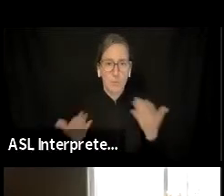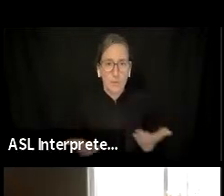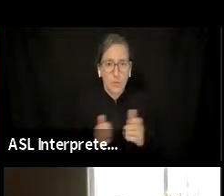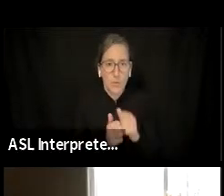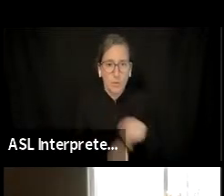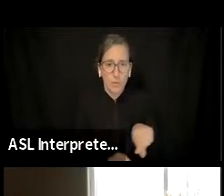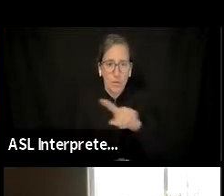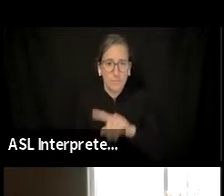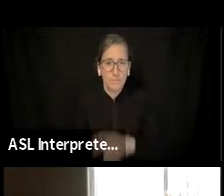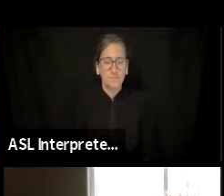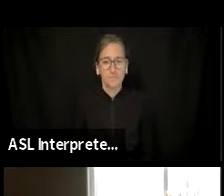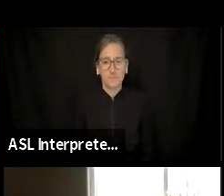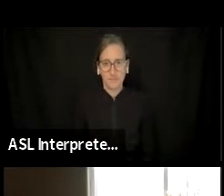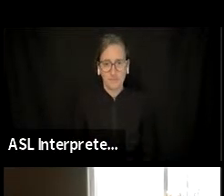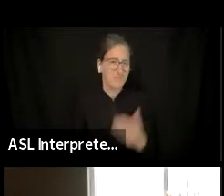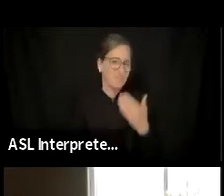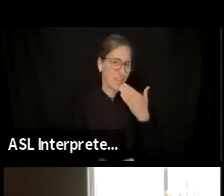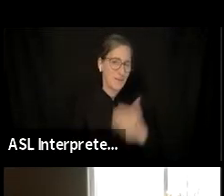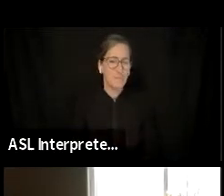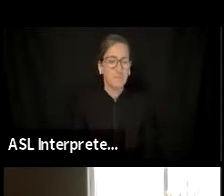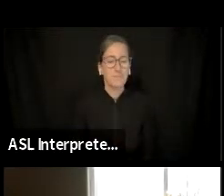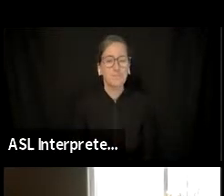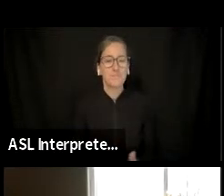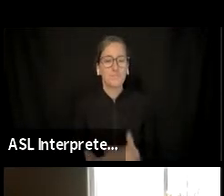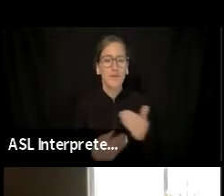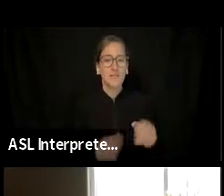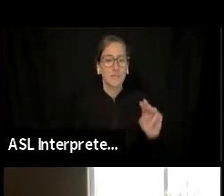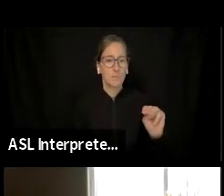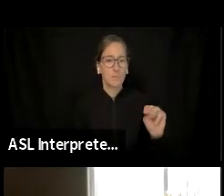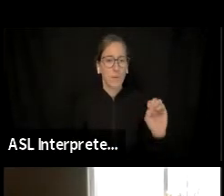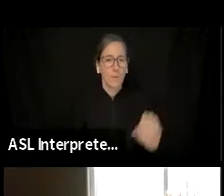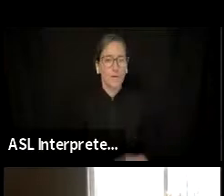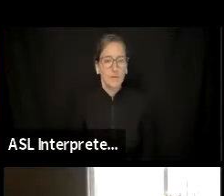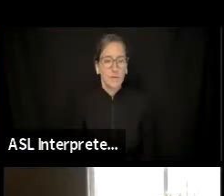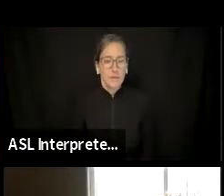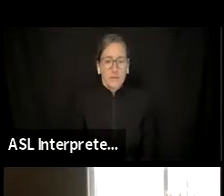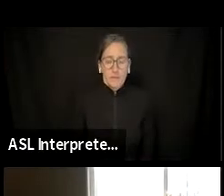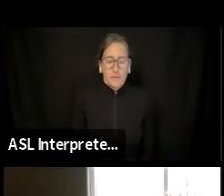Thank you, Jody. Mo?